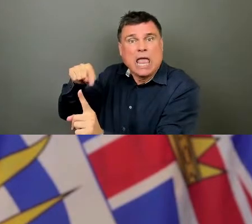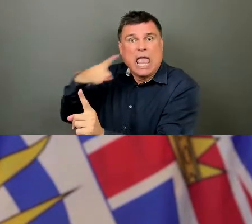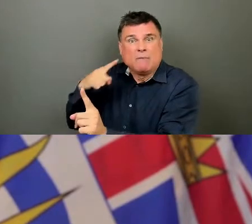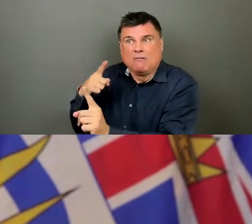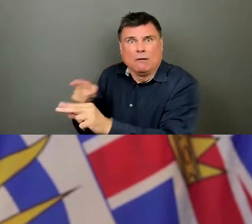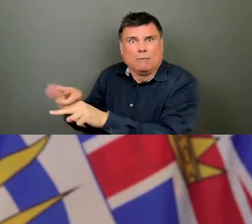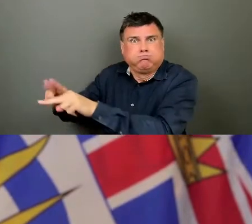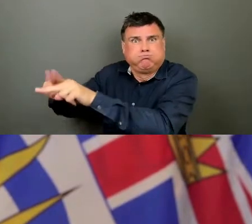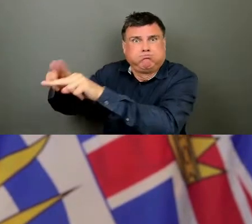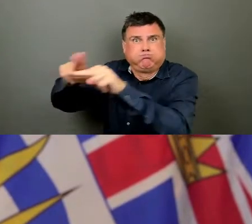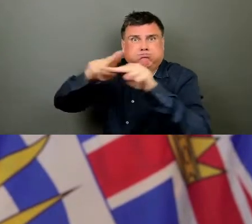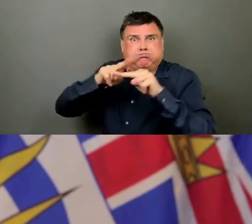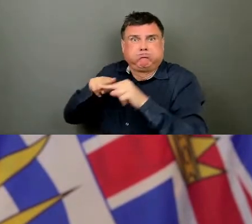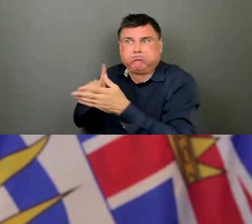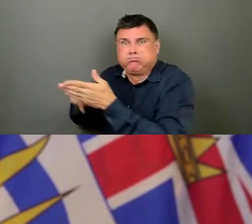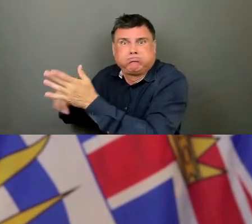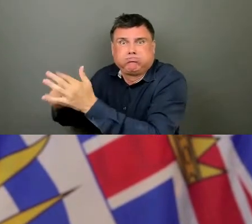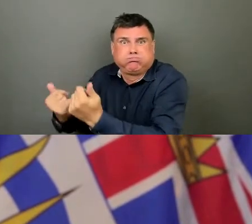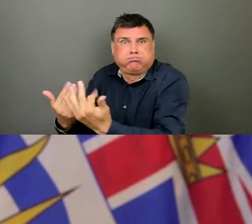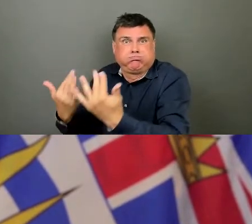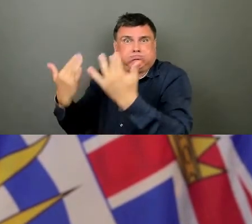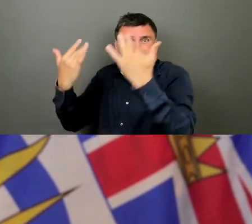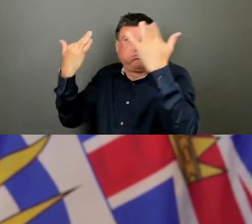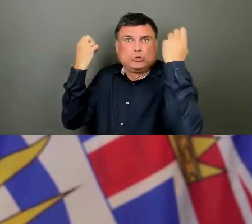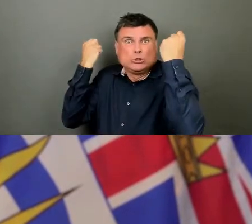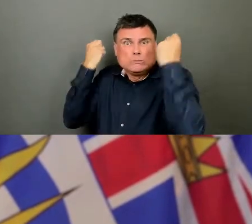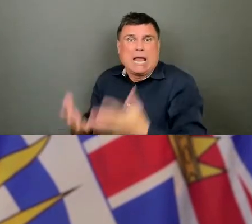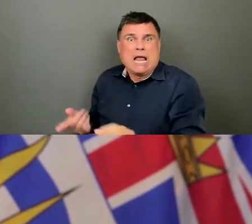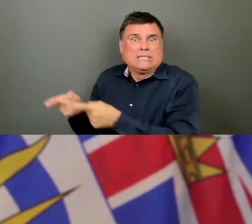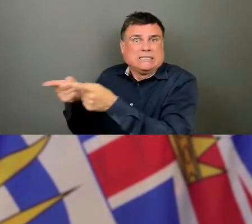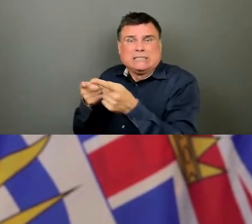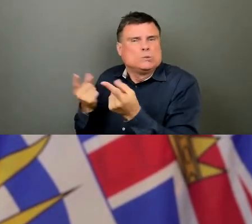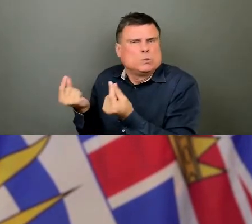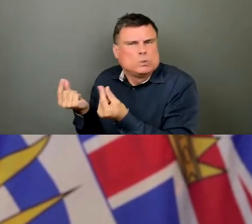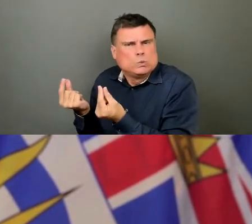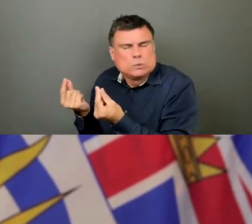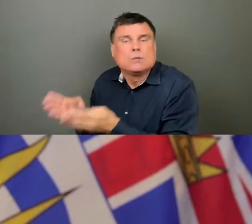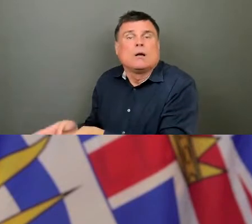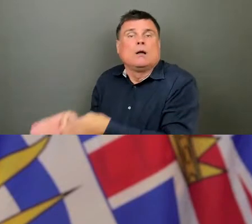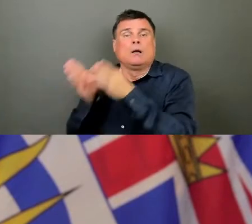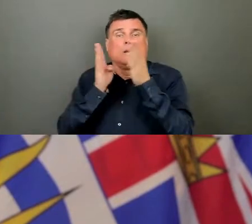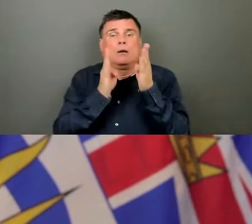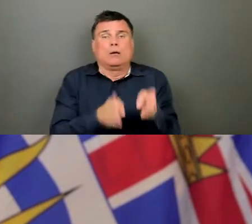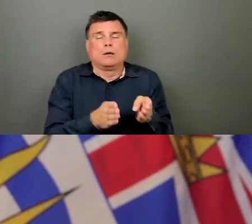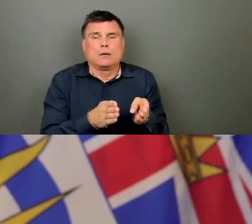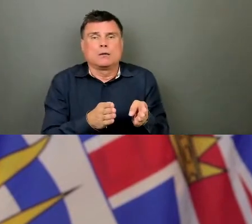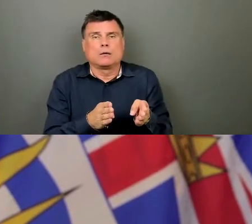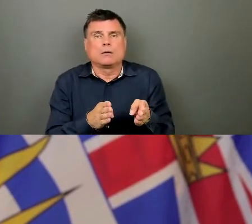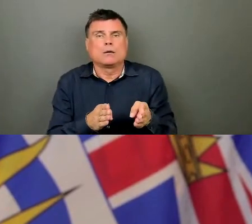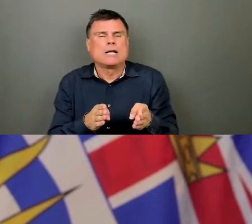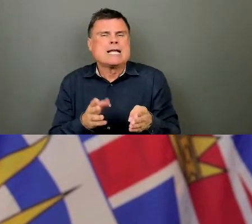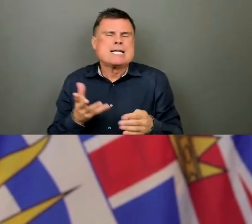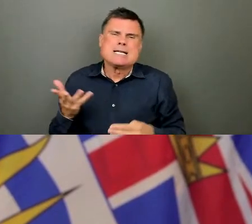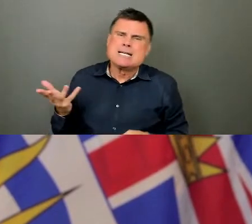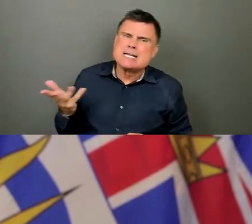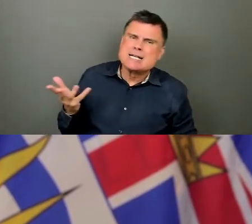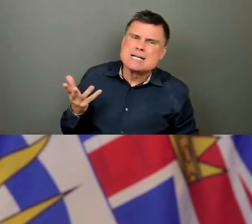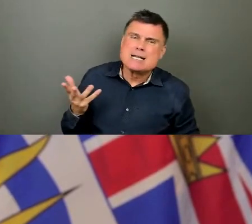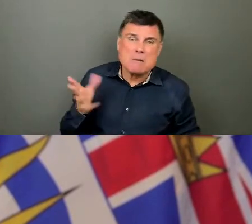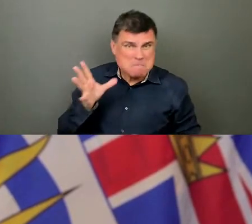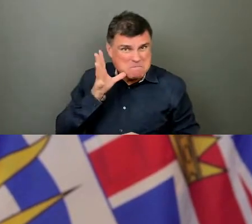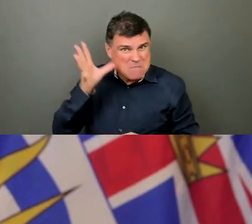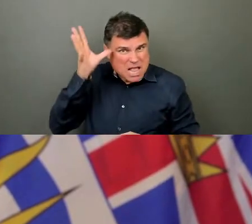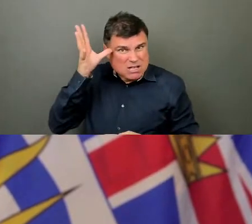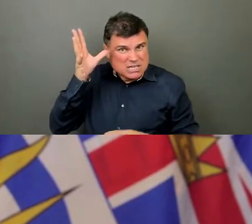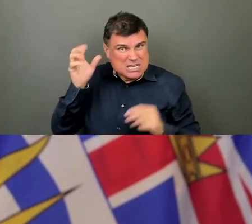swamped and strained with what's going on in the province right now. And is there any way for parents to know if their teachers have been